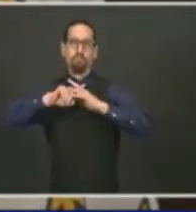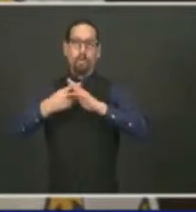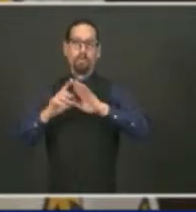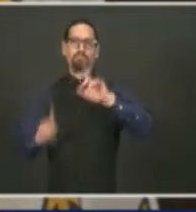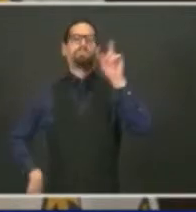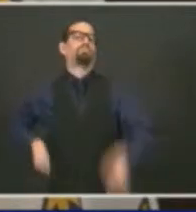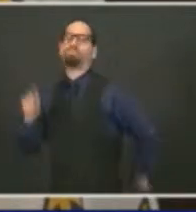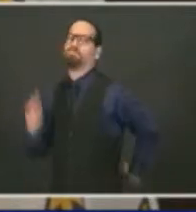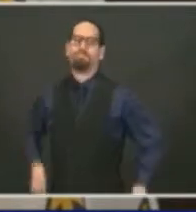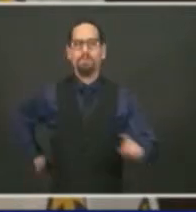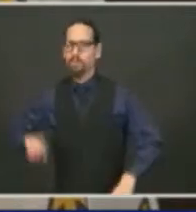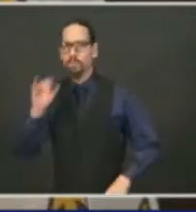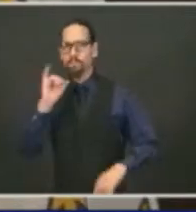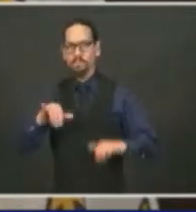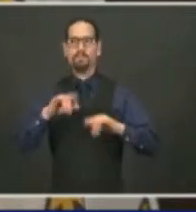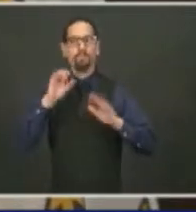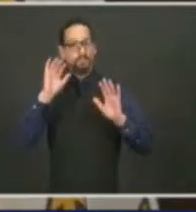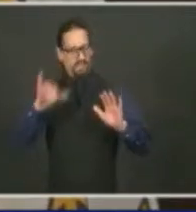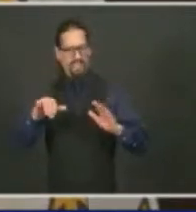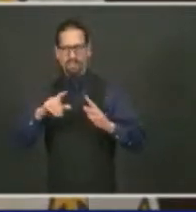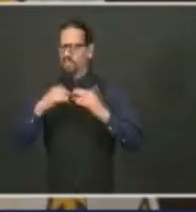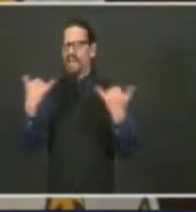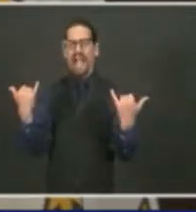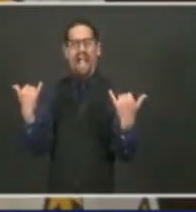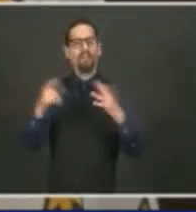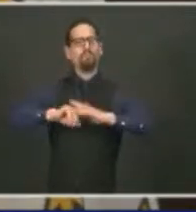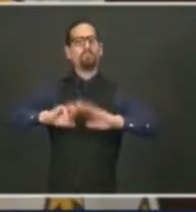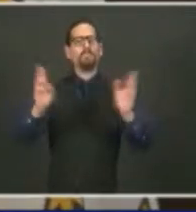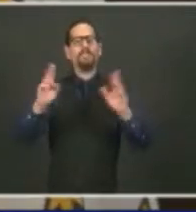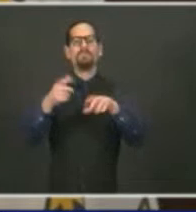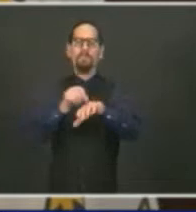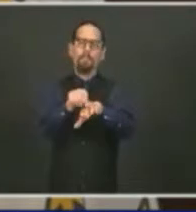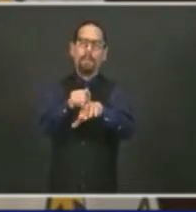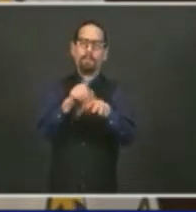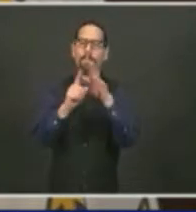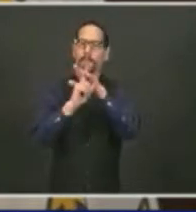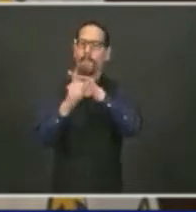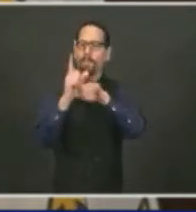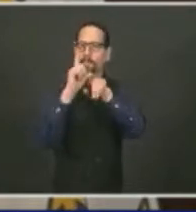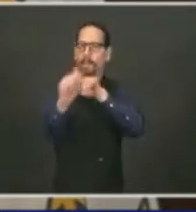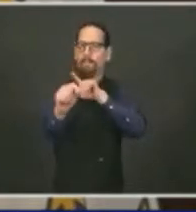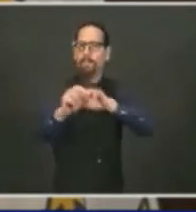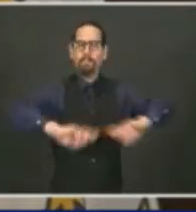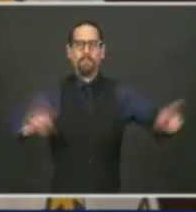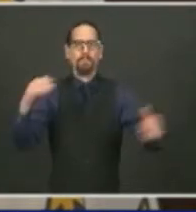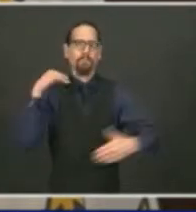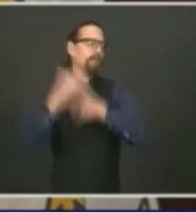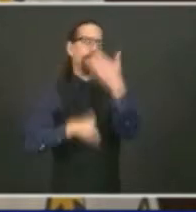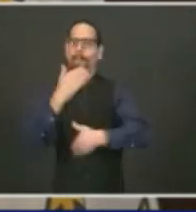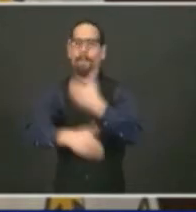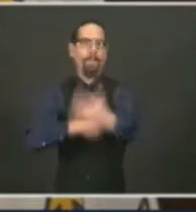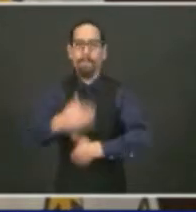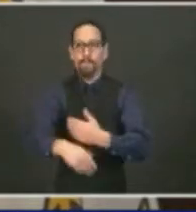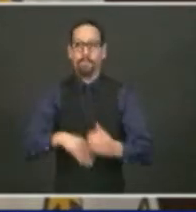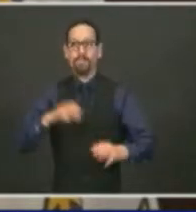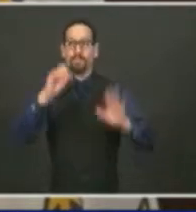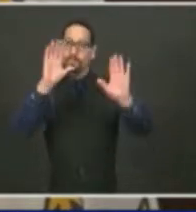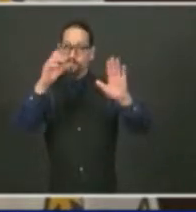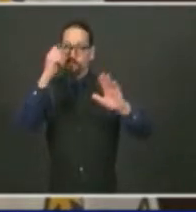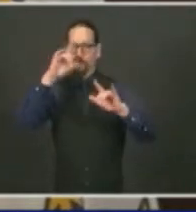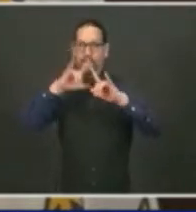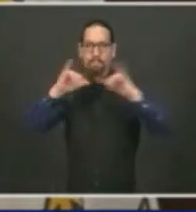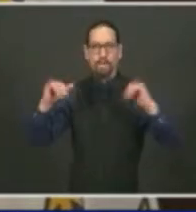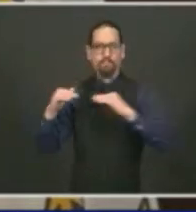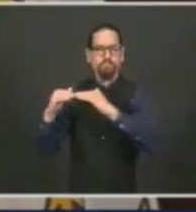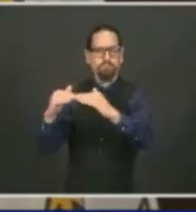acknowledge them. I want to thank again my healthcare colleagues on the front lines for their dedication and work. I know that these times continue to be really